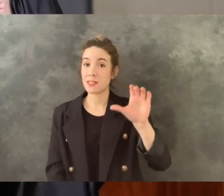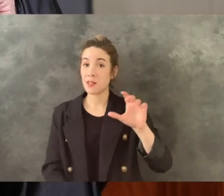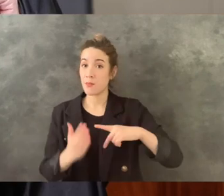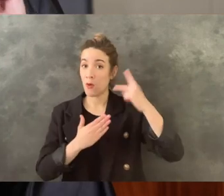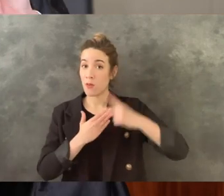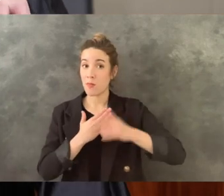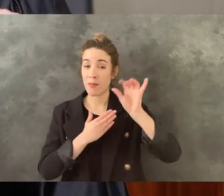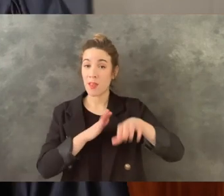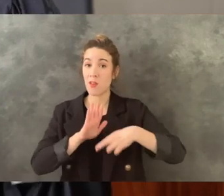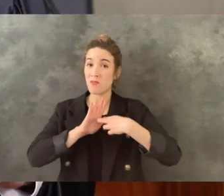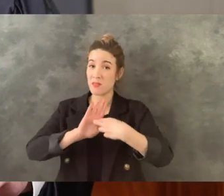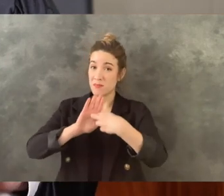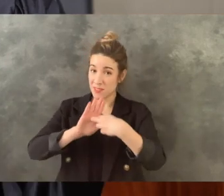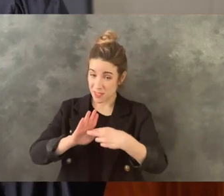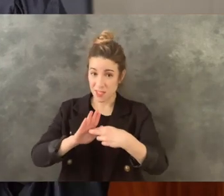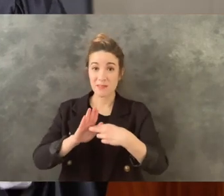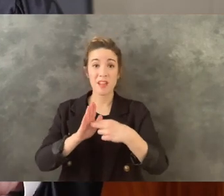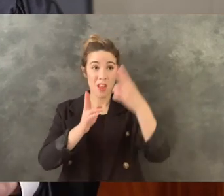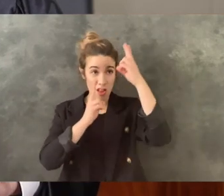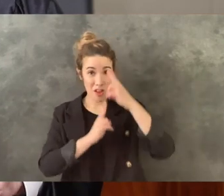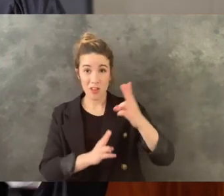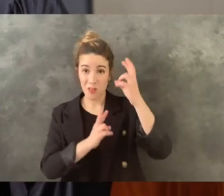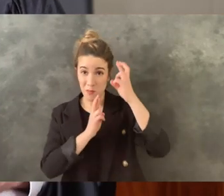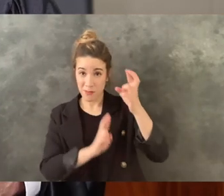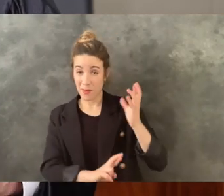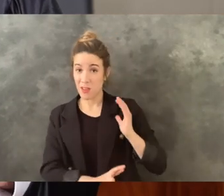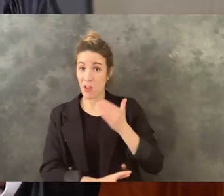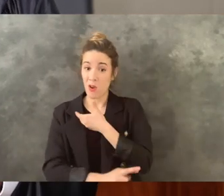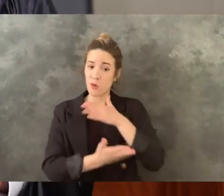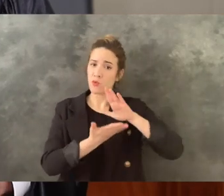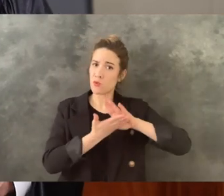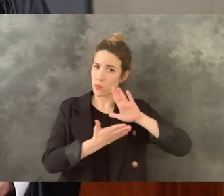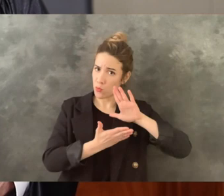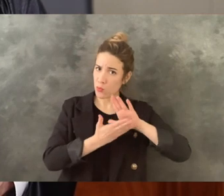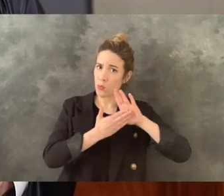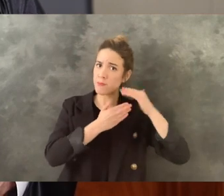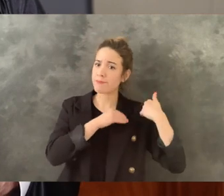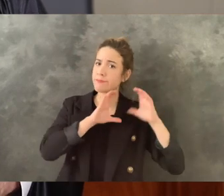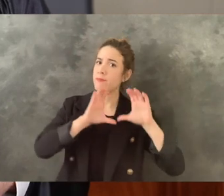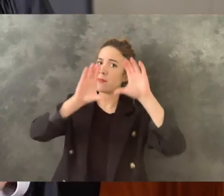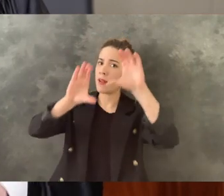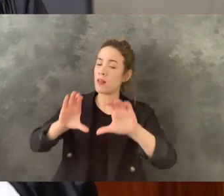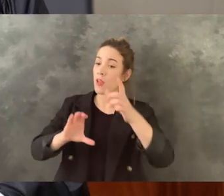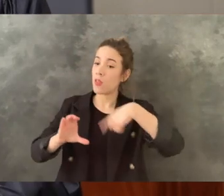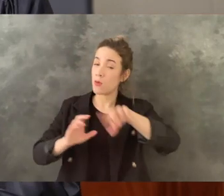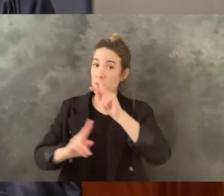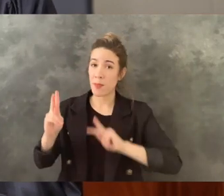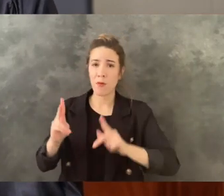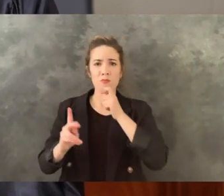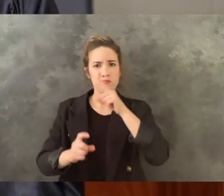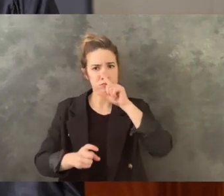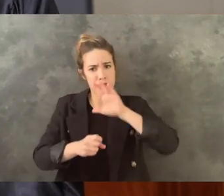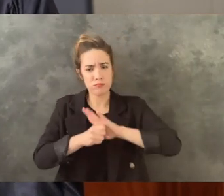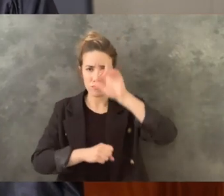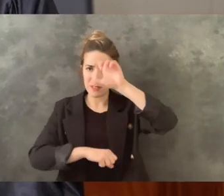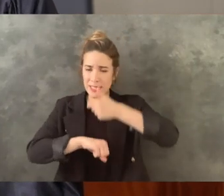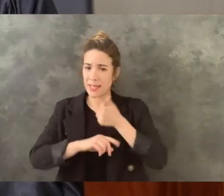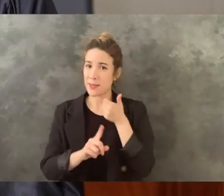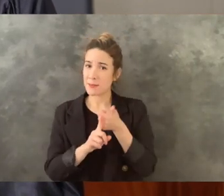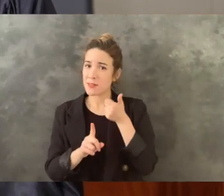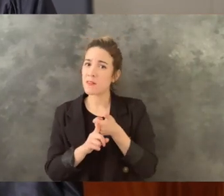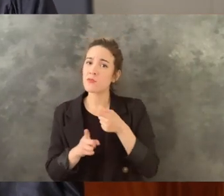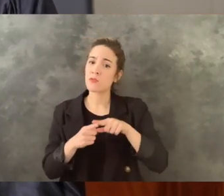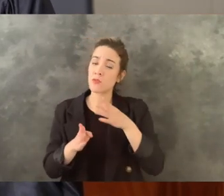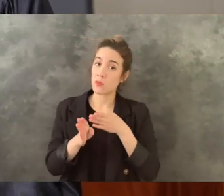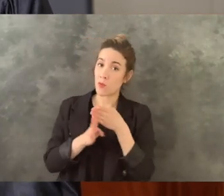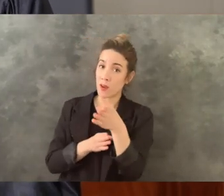This represents the dignity and respect that our school places on those who dedicate themselves to a career in